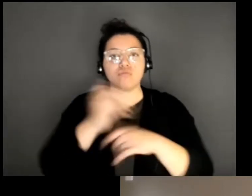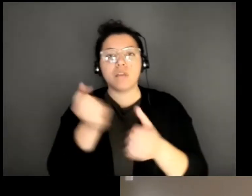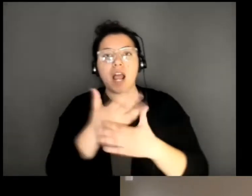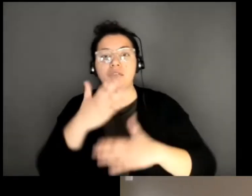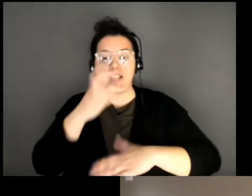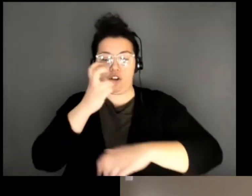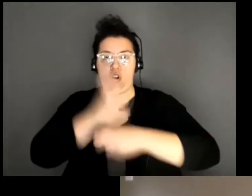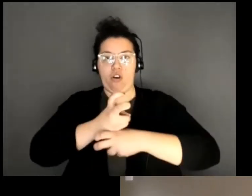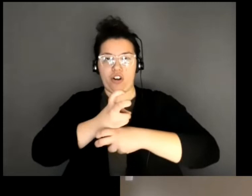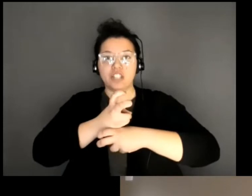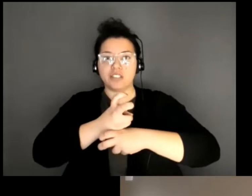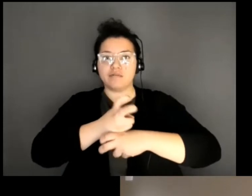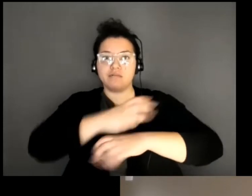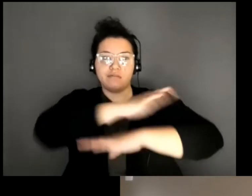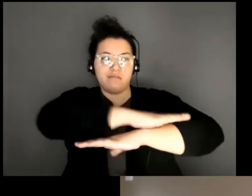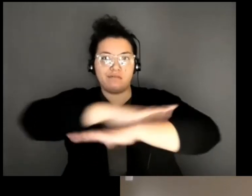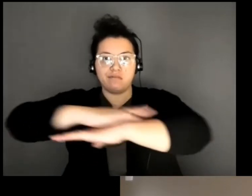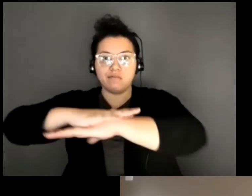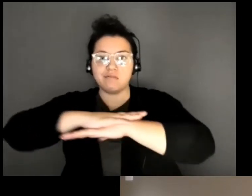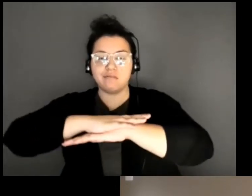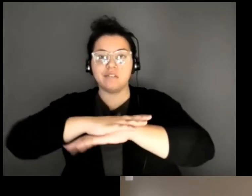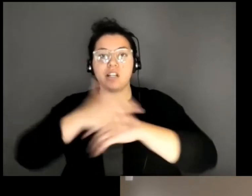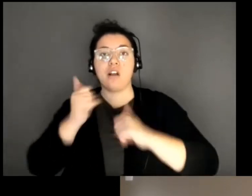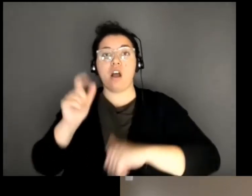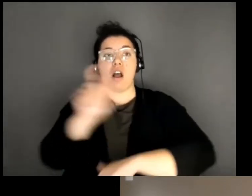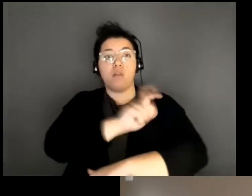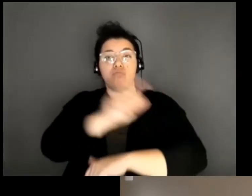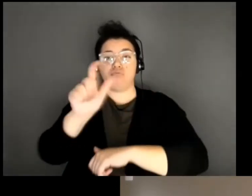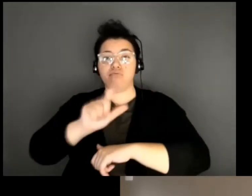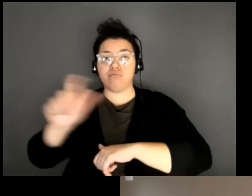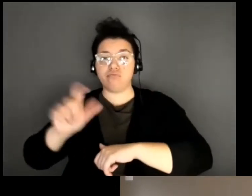we allow the chemicals to work while the